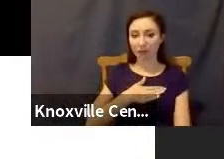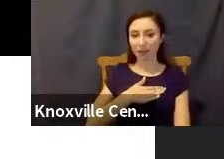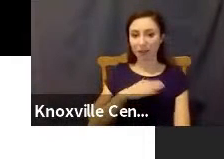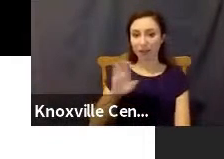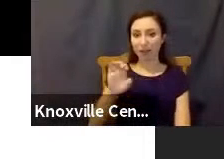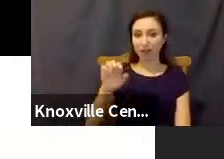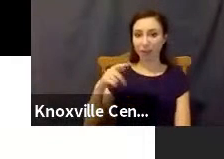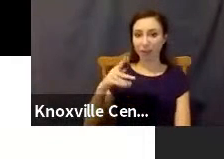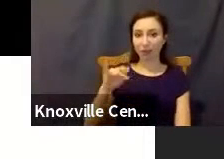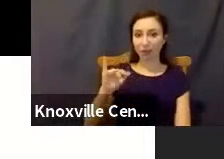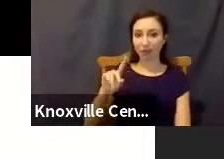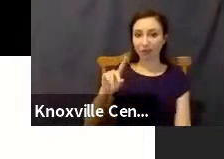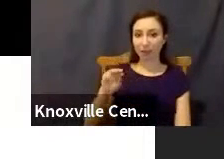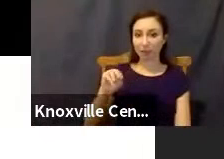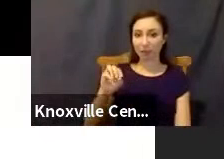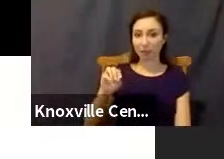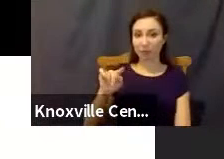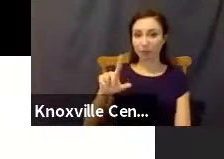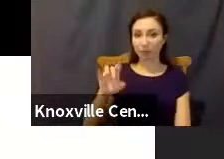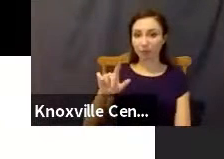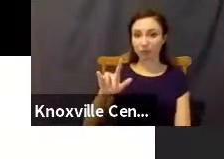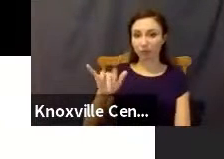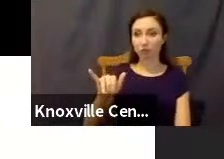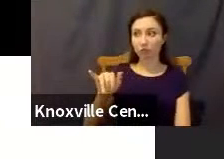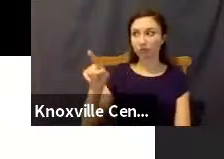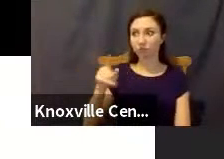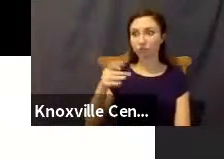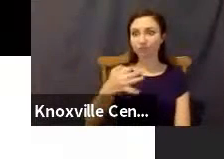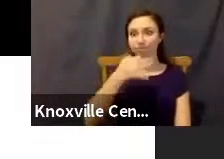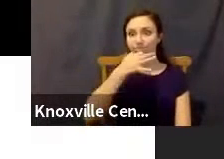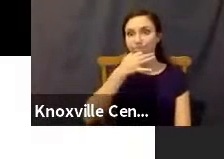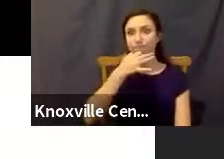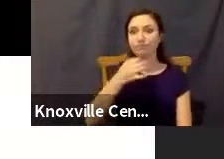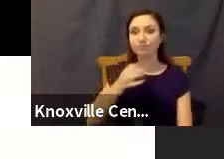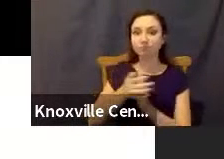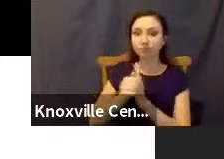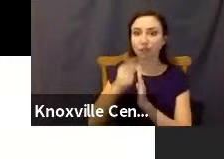epidemiology expert is comfortable with the metrics that we set.